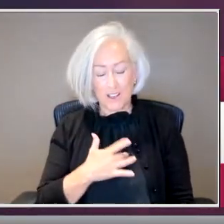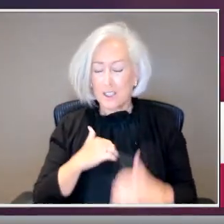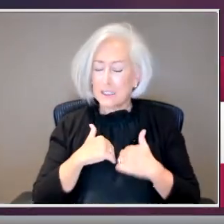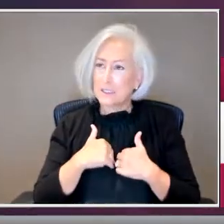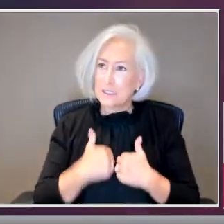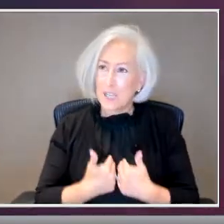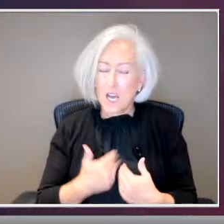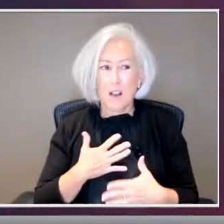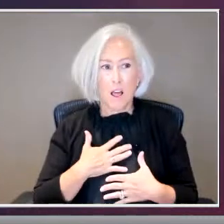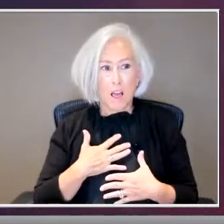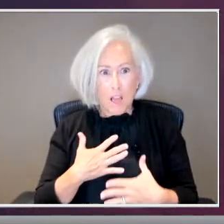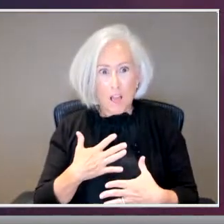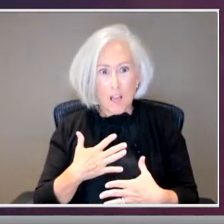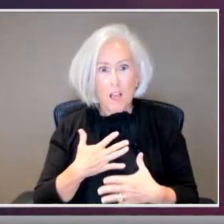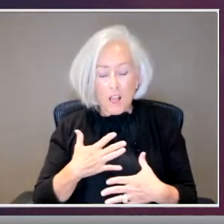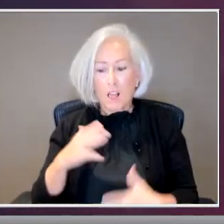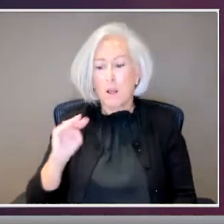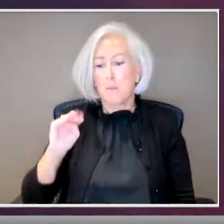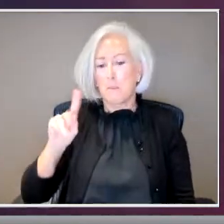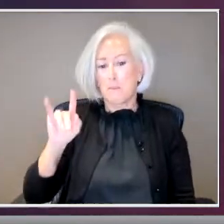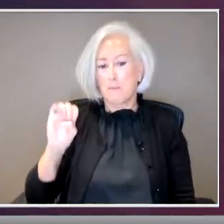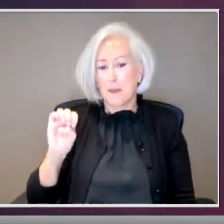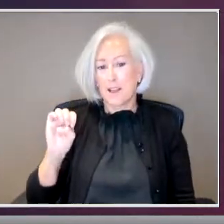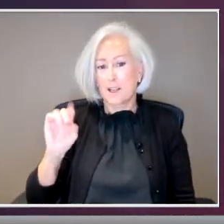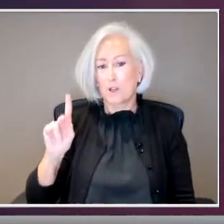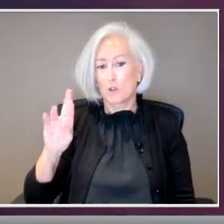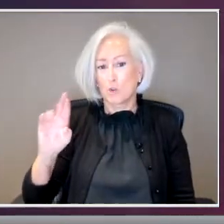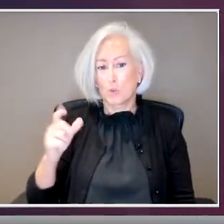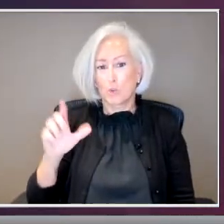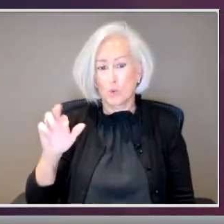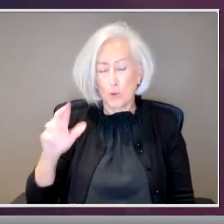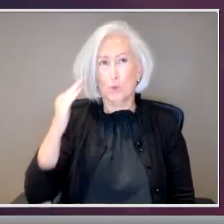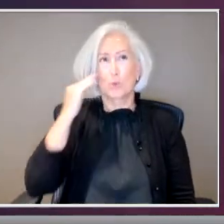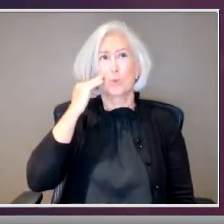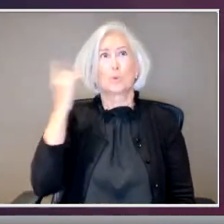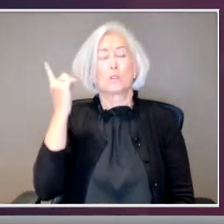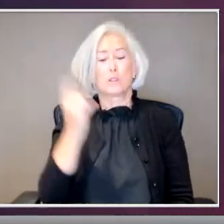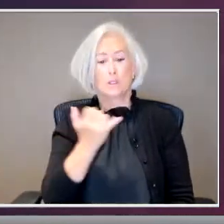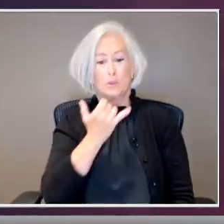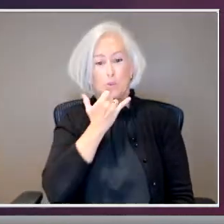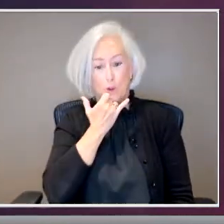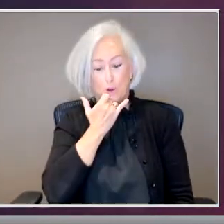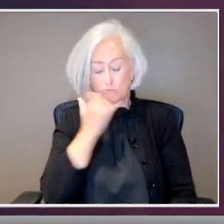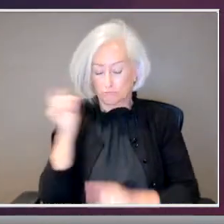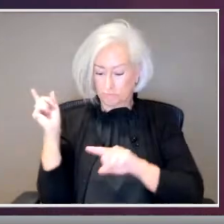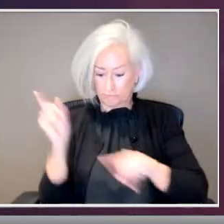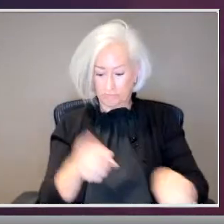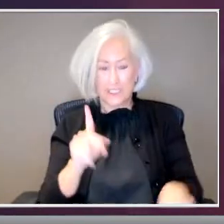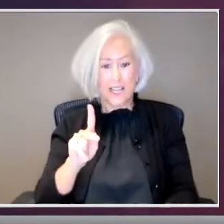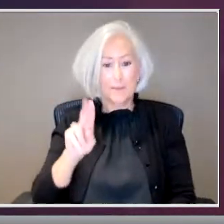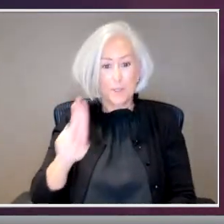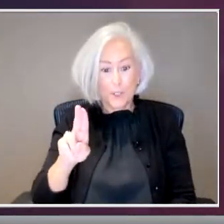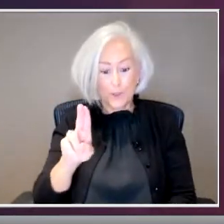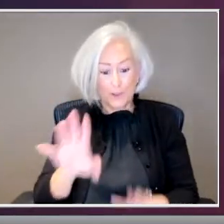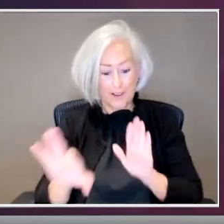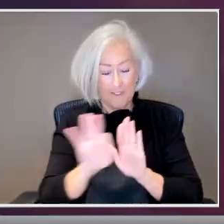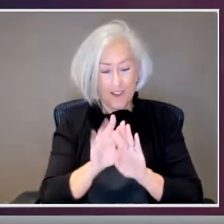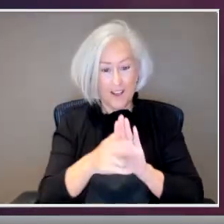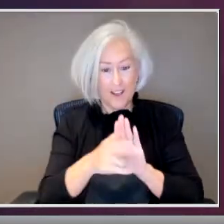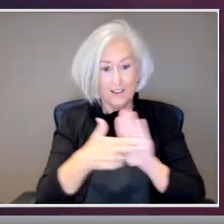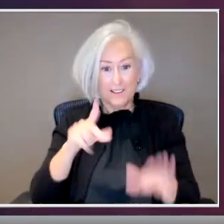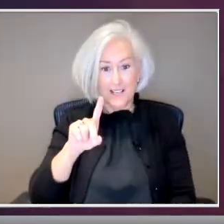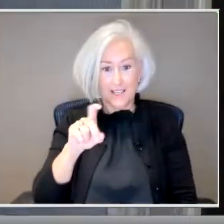When she arrived at the University of Kansas Health System, she found not only a diagnosis and a solution, but also a blast